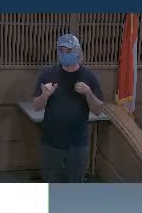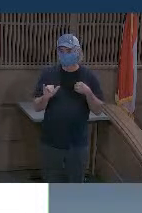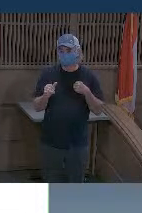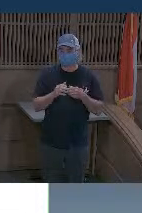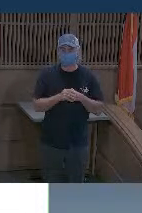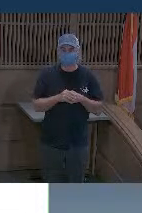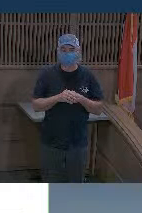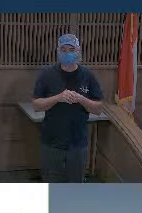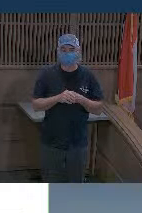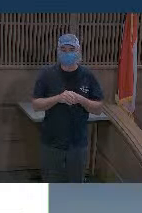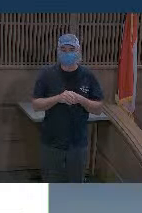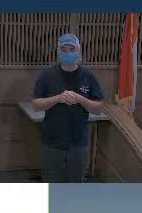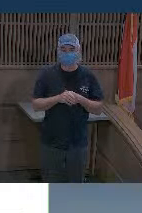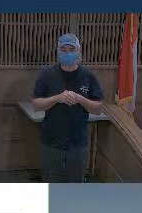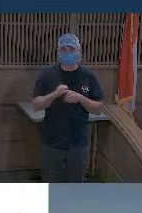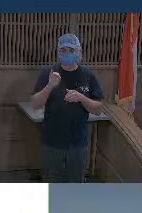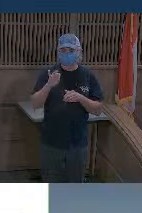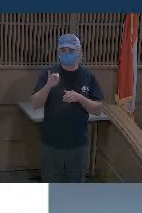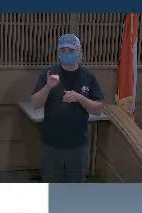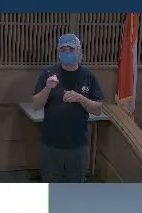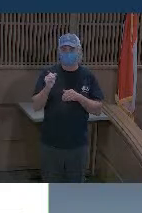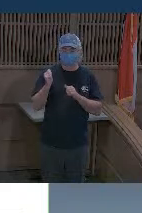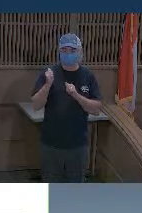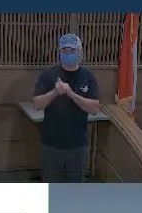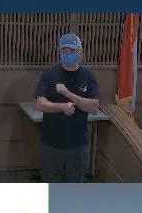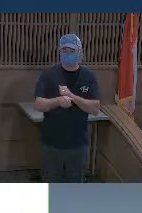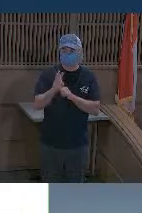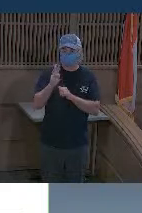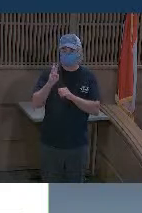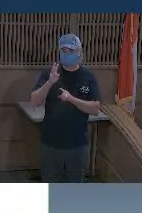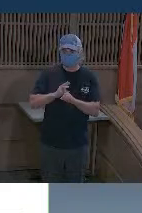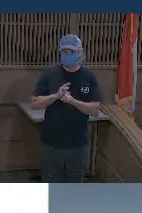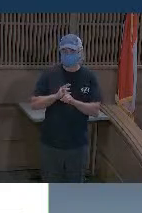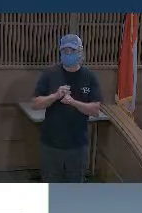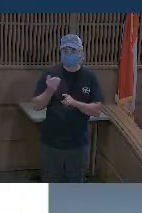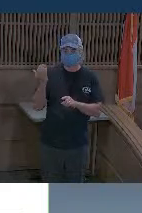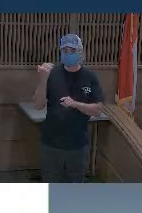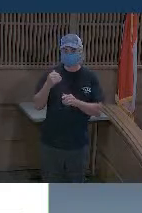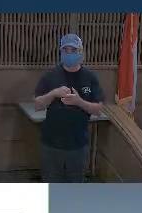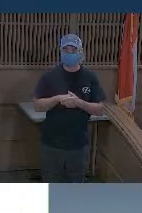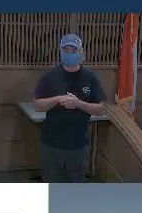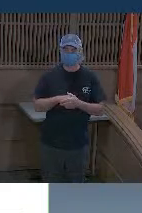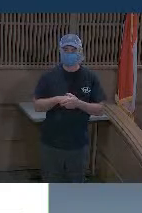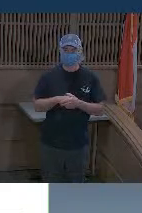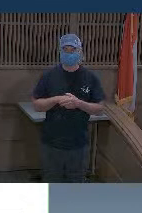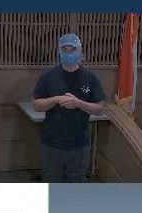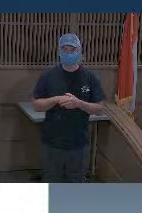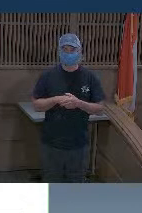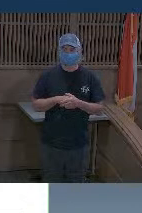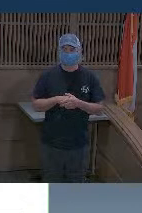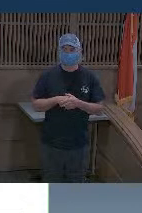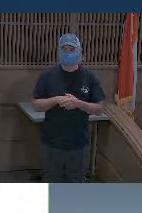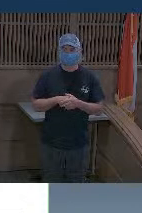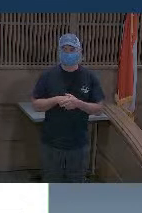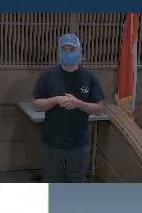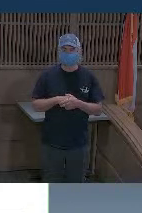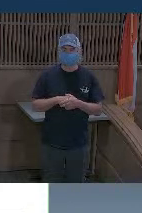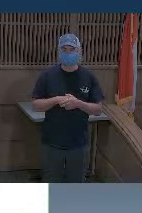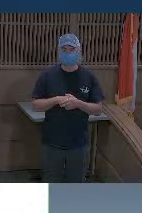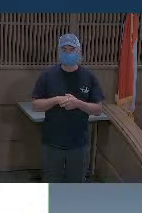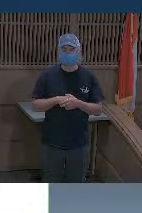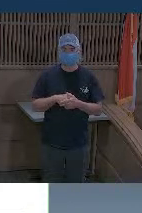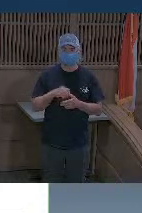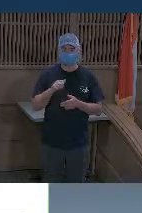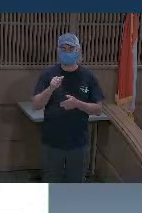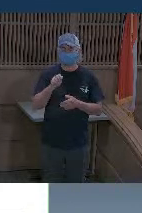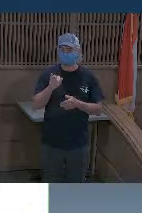6 months if you received your initial vaccination at least 6 months ago. Our partners at AAPHC, our Albany Area